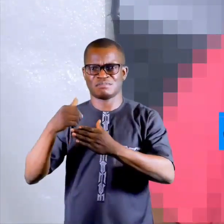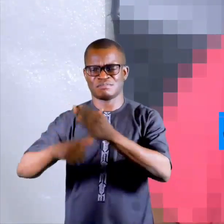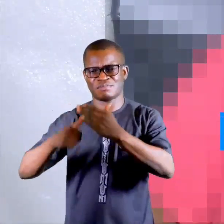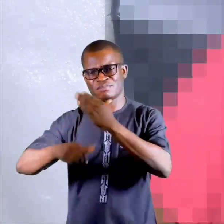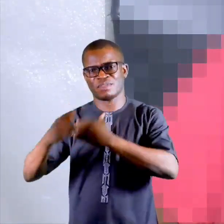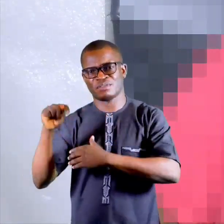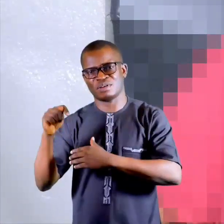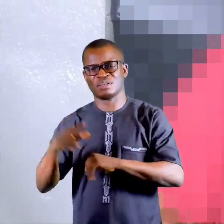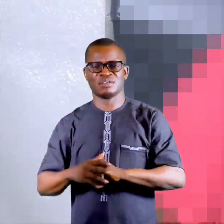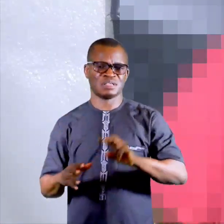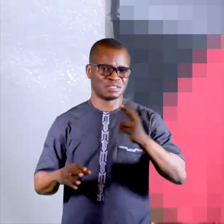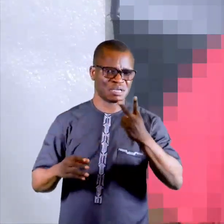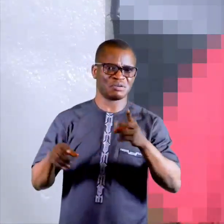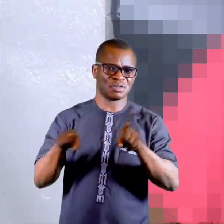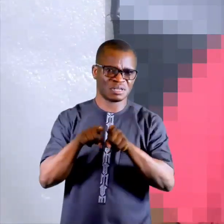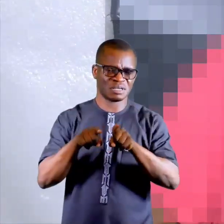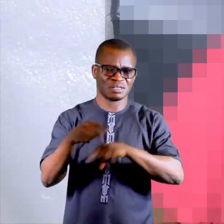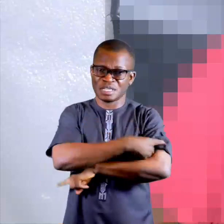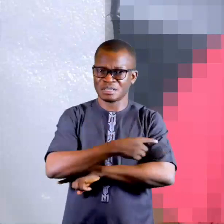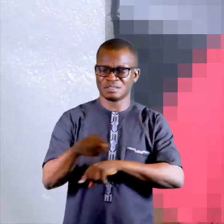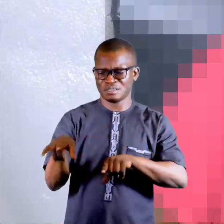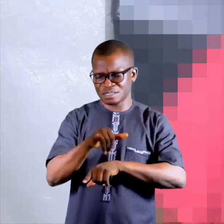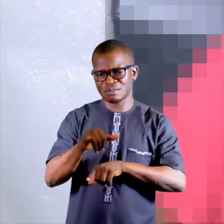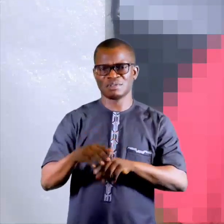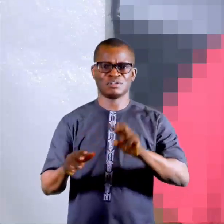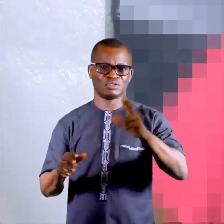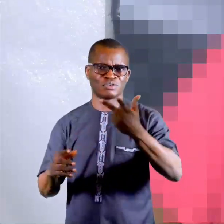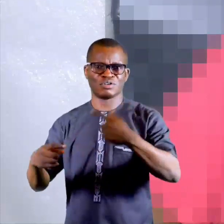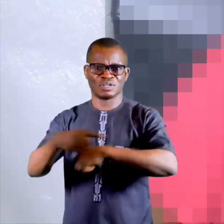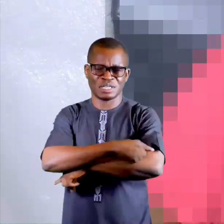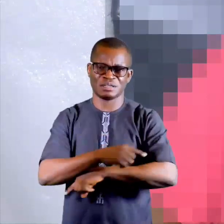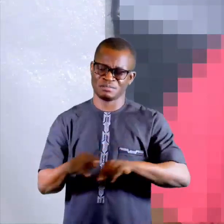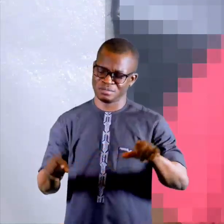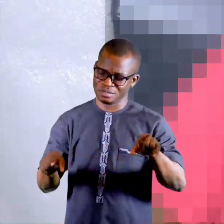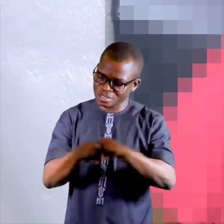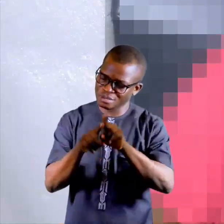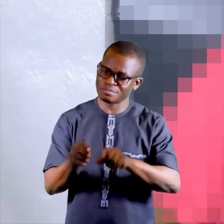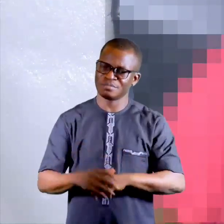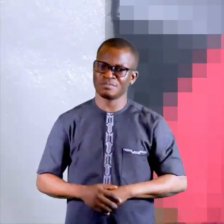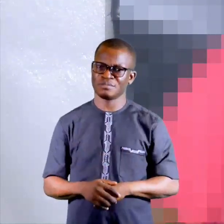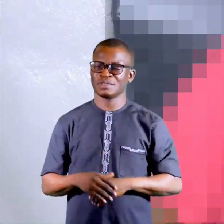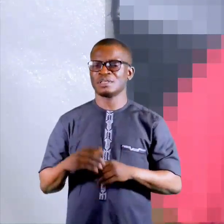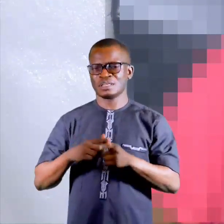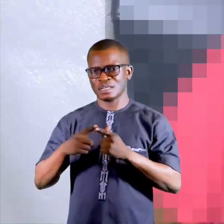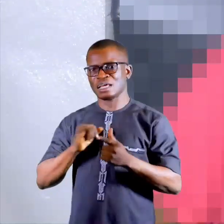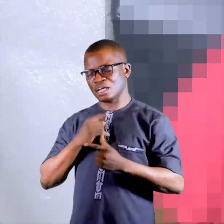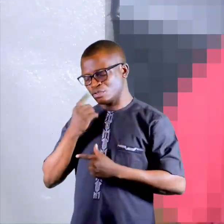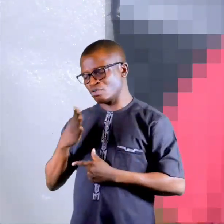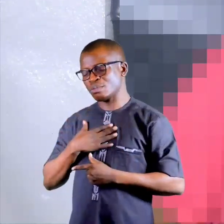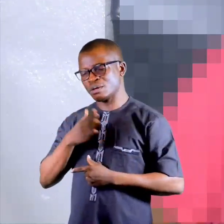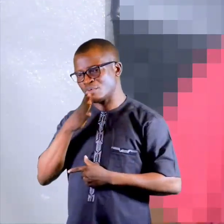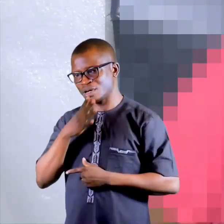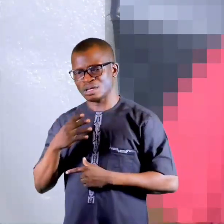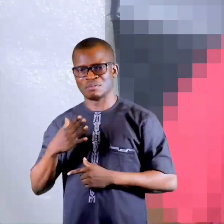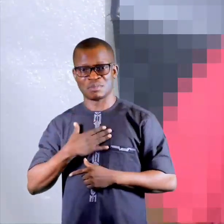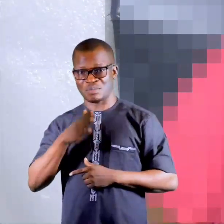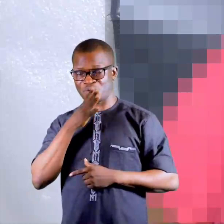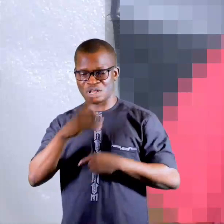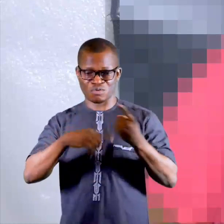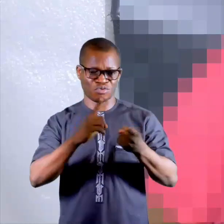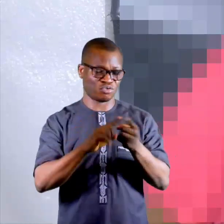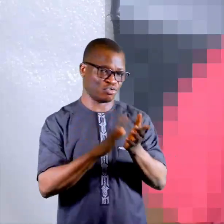what he did to me. The third day, I now tell my mother. My mother now went to meet them